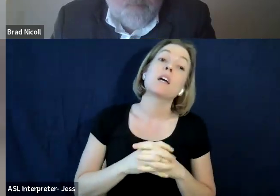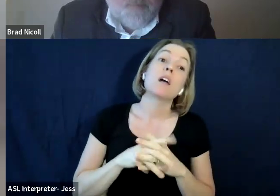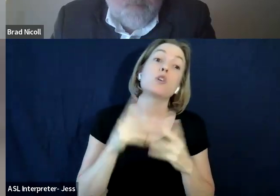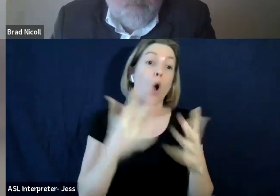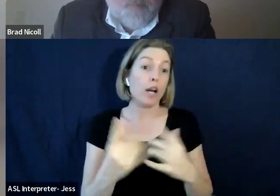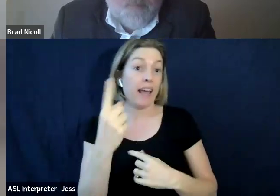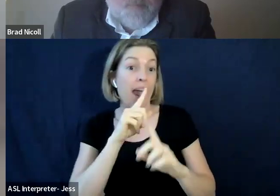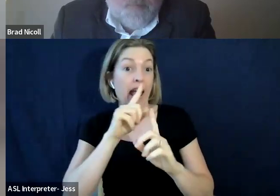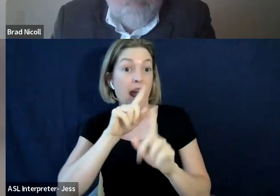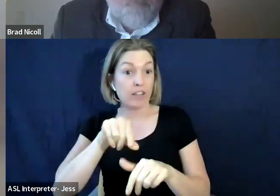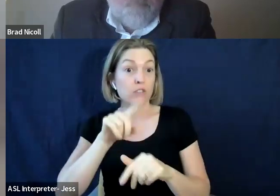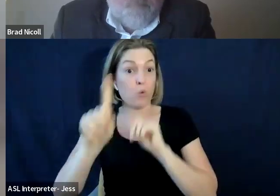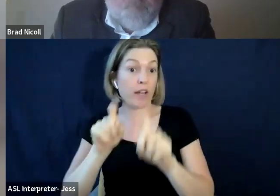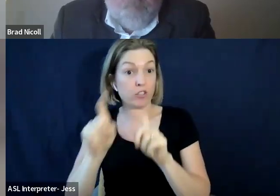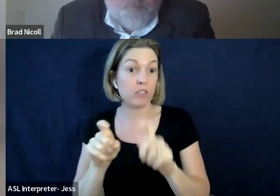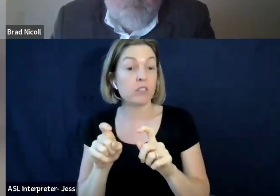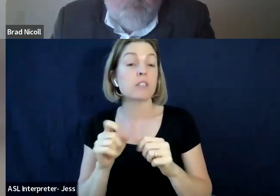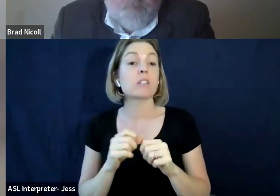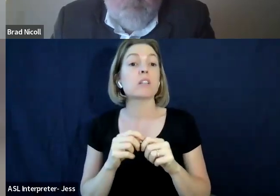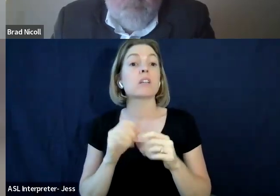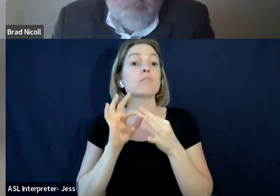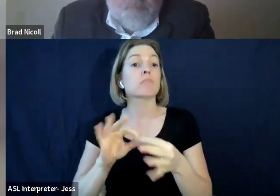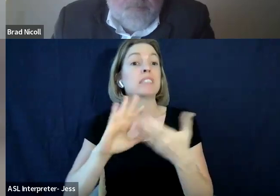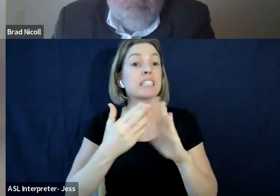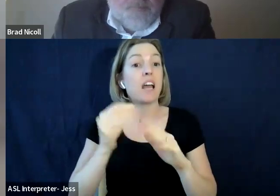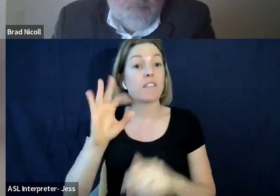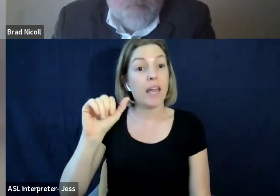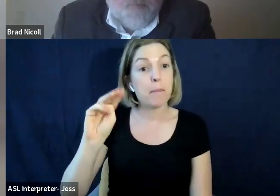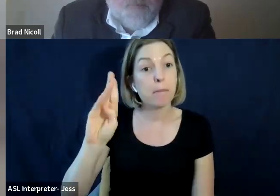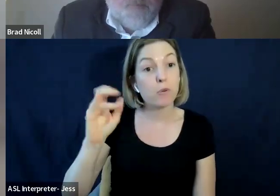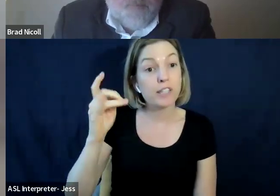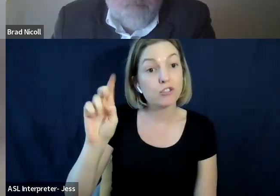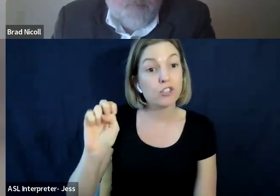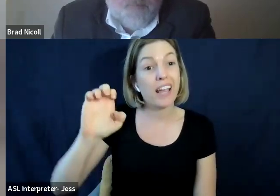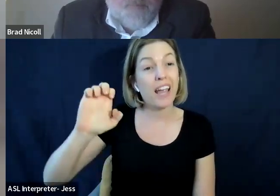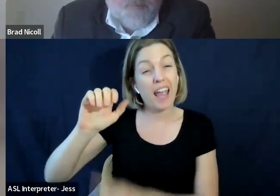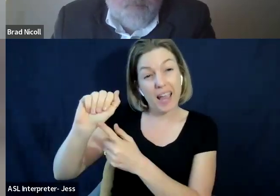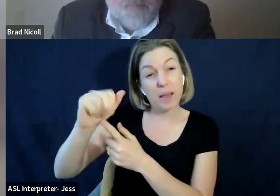questions regarding the City of Cambridge APO. I'd